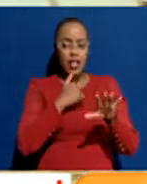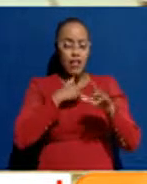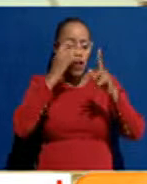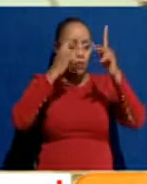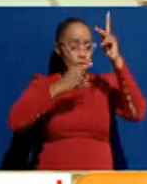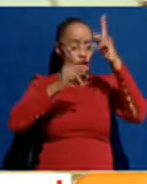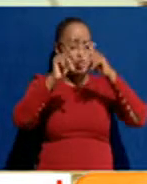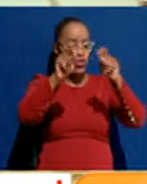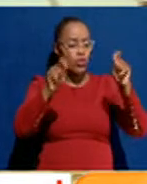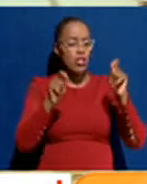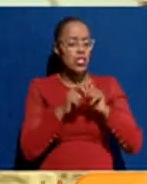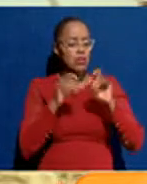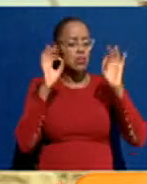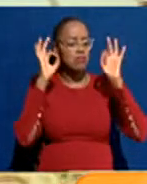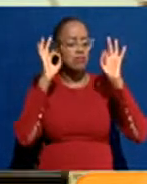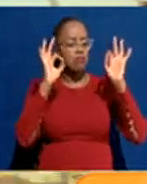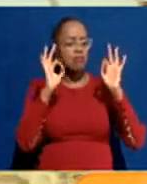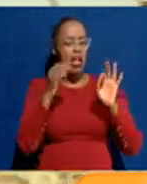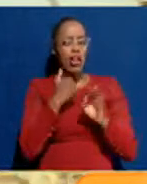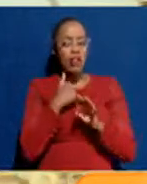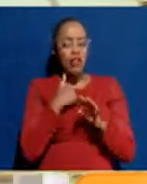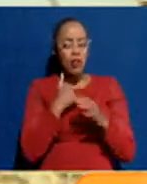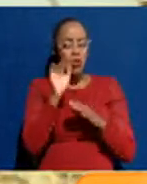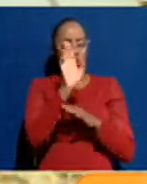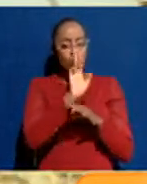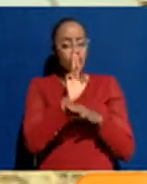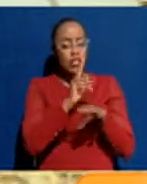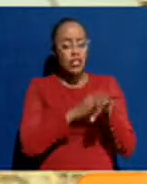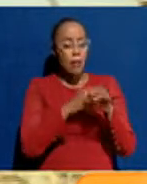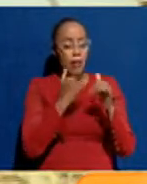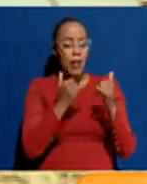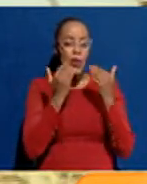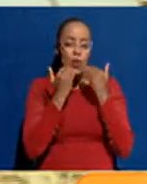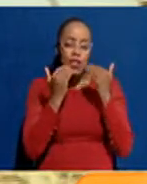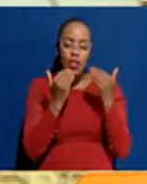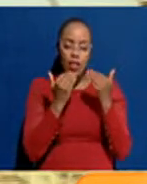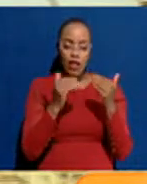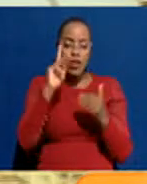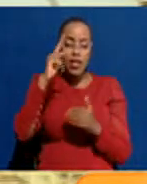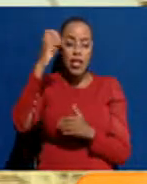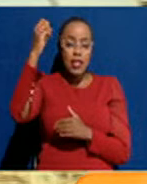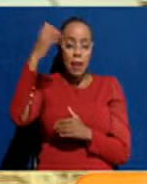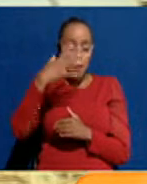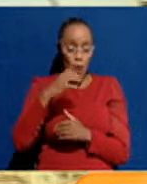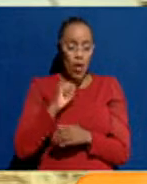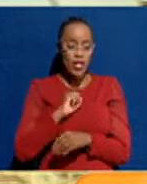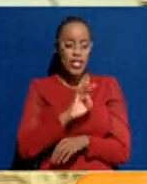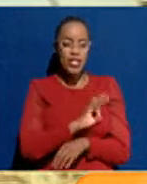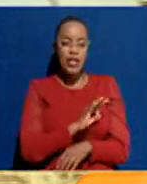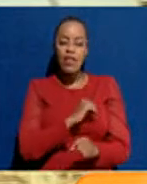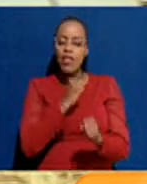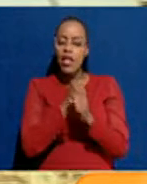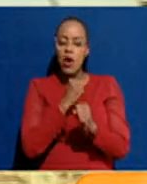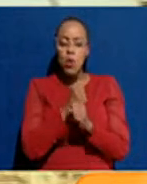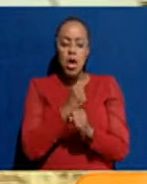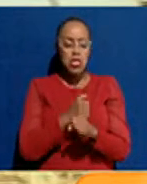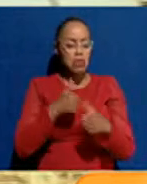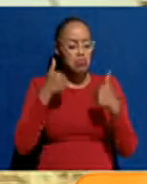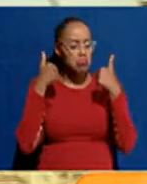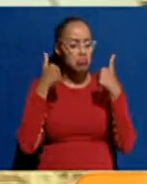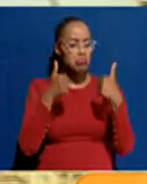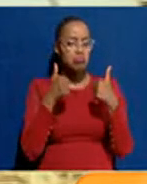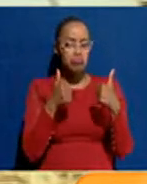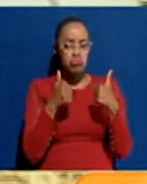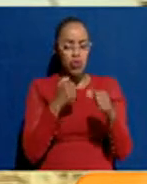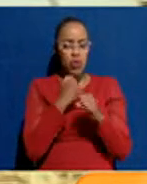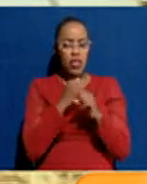team. And I really want to even take this point, this time, to really appreciate the Kenya Power workforce. They are really doing an excellent job. We have a